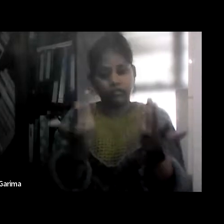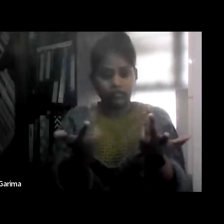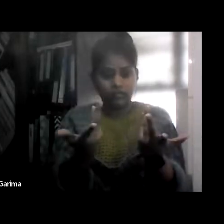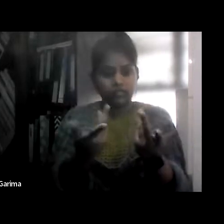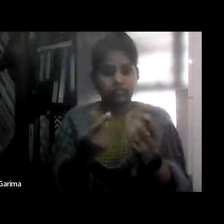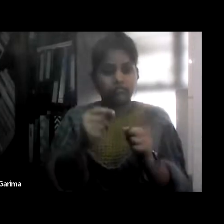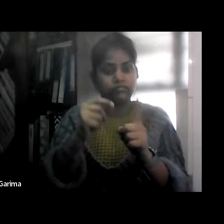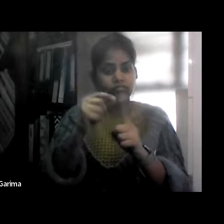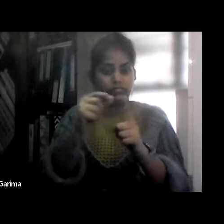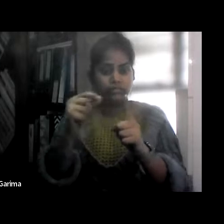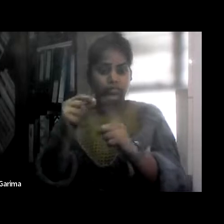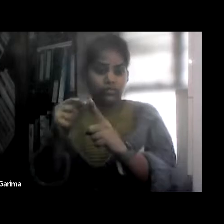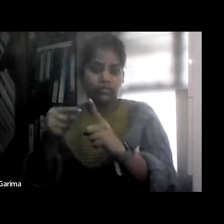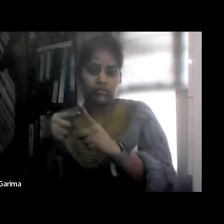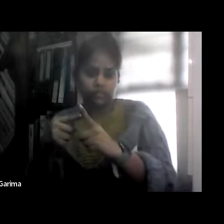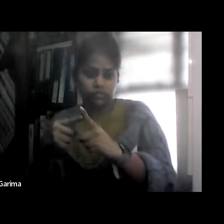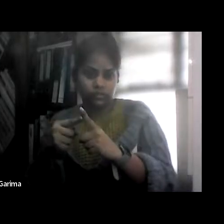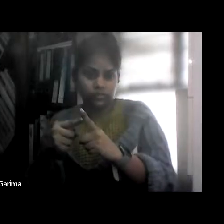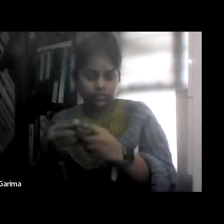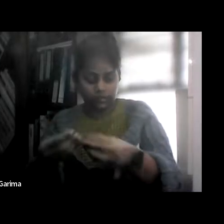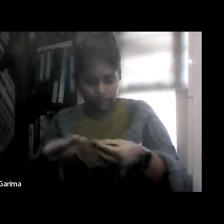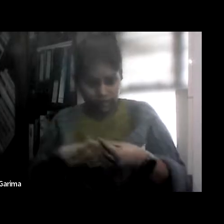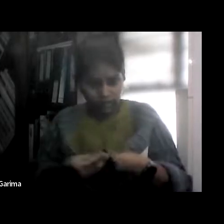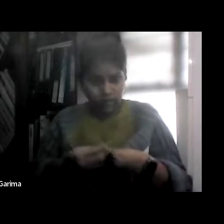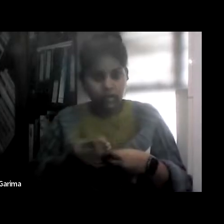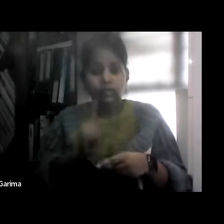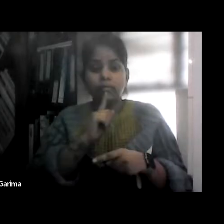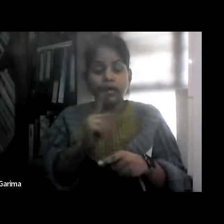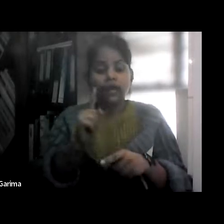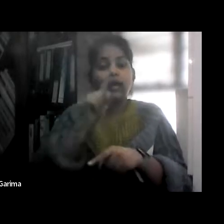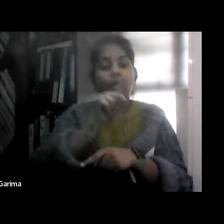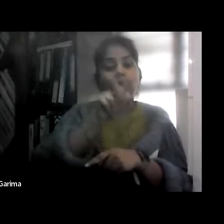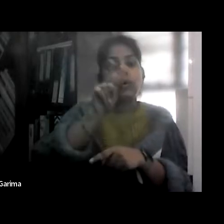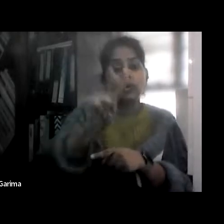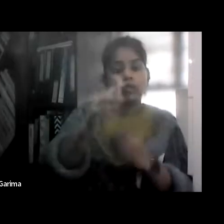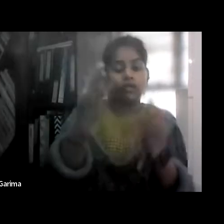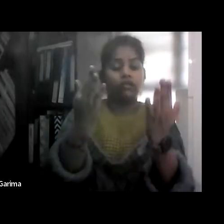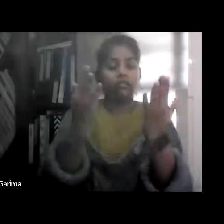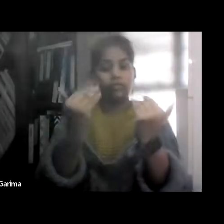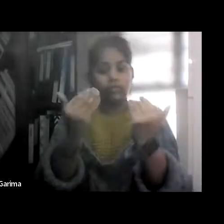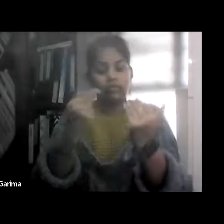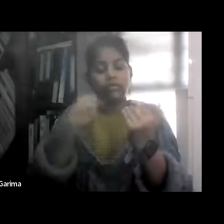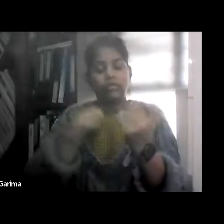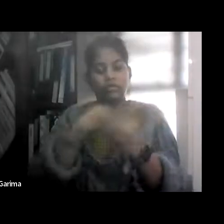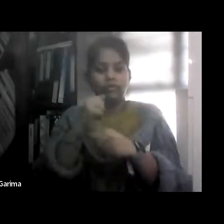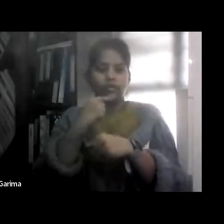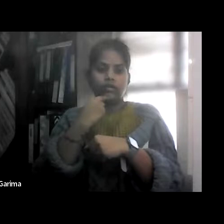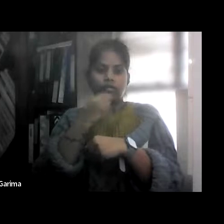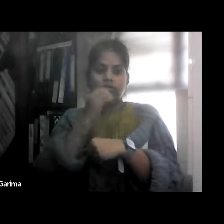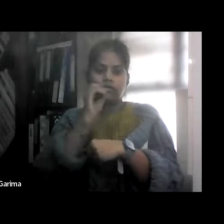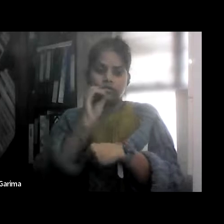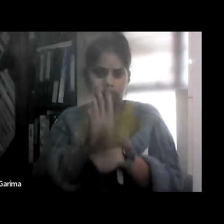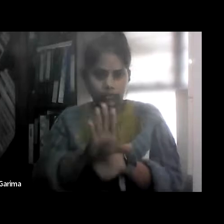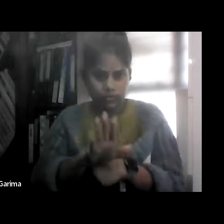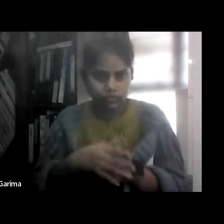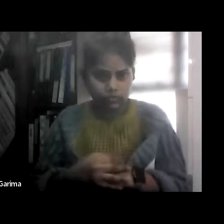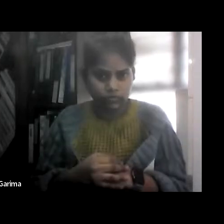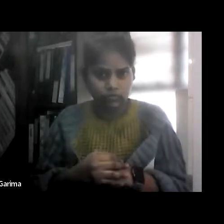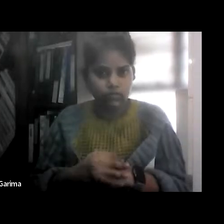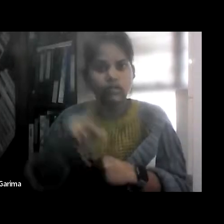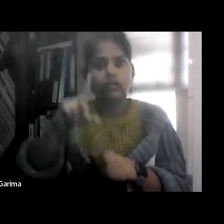you a reminder. Lorna, will you switch on your camera and start, please?